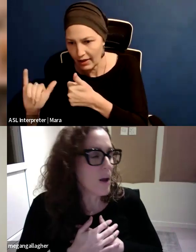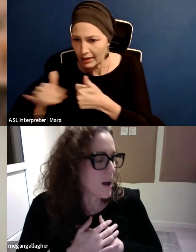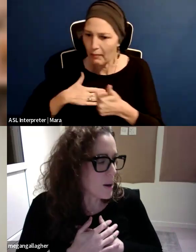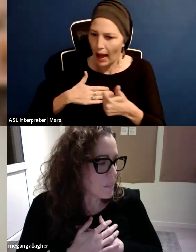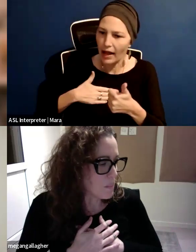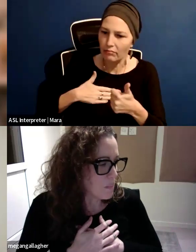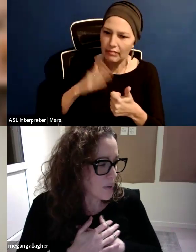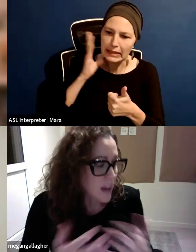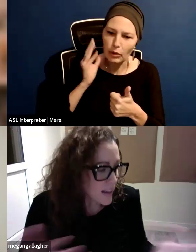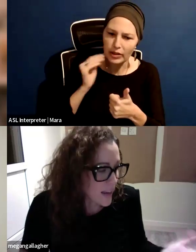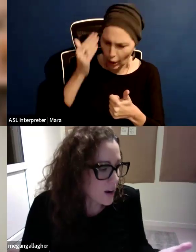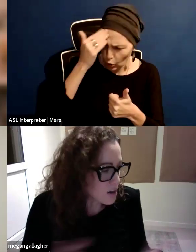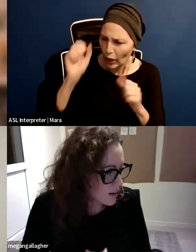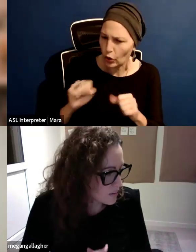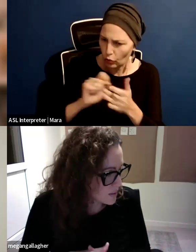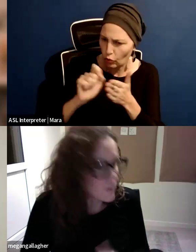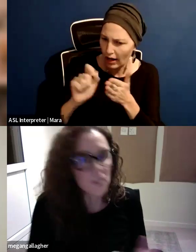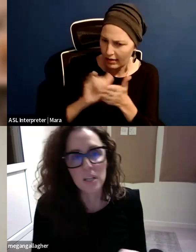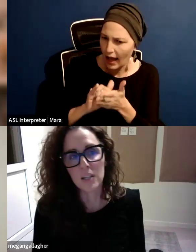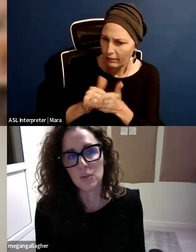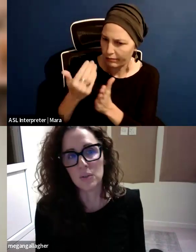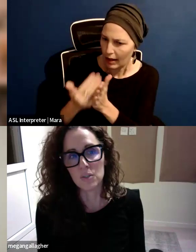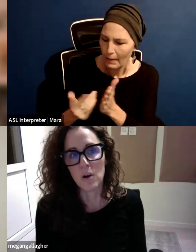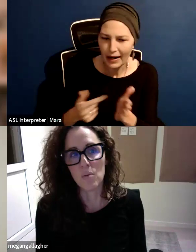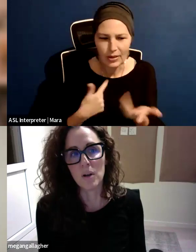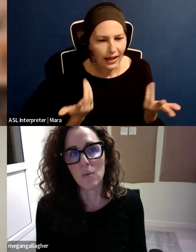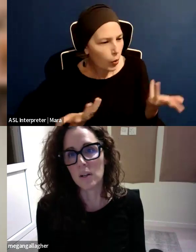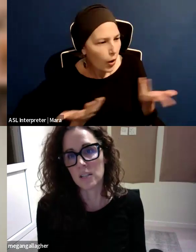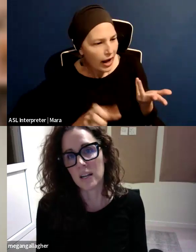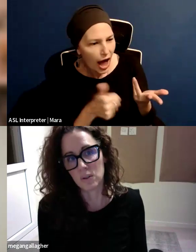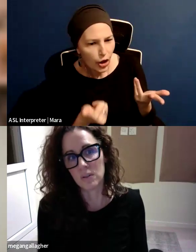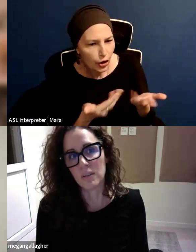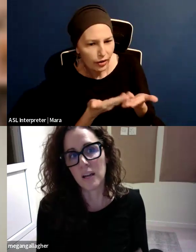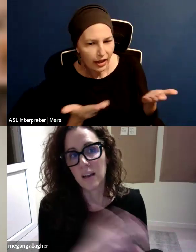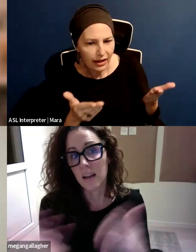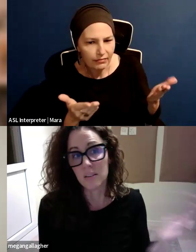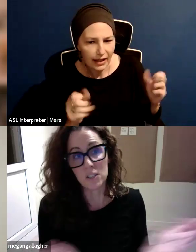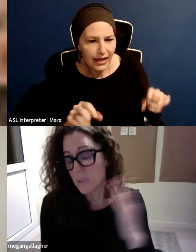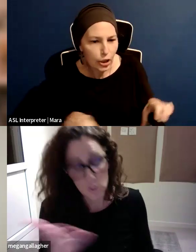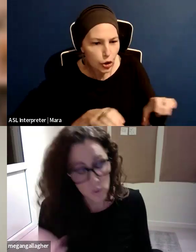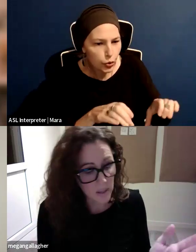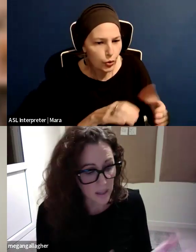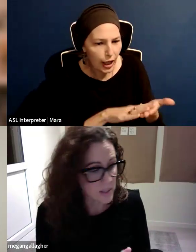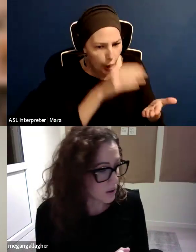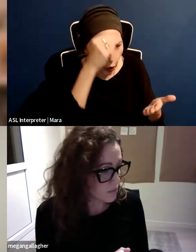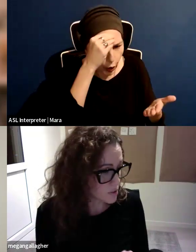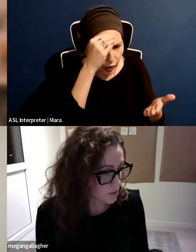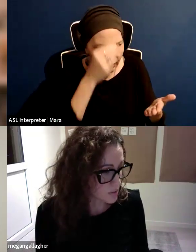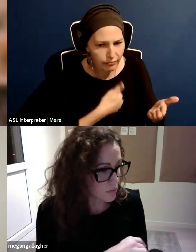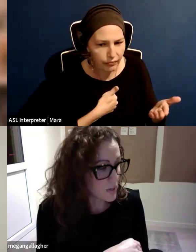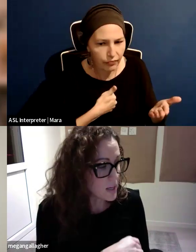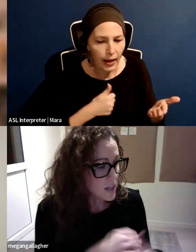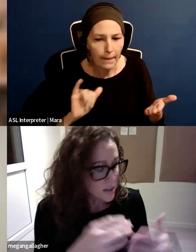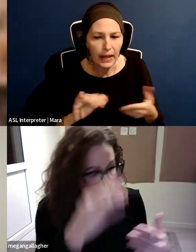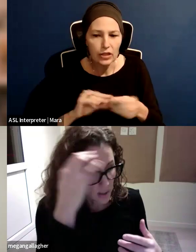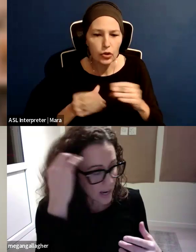that. But I cared about, what else can I do in this realm? What else can I learn? And so, but the storyline itself, in terms